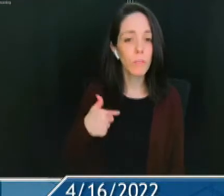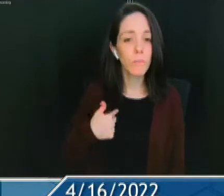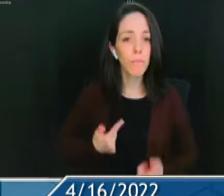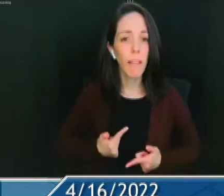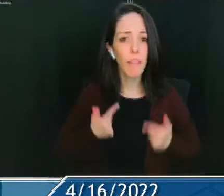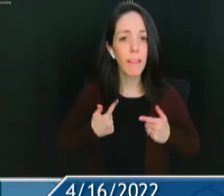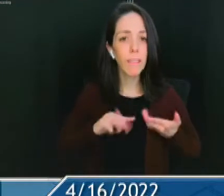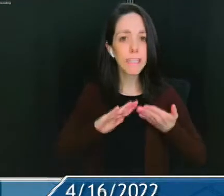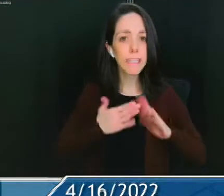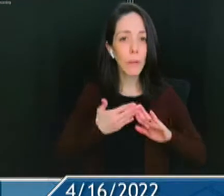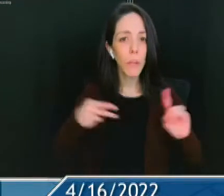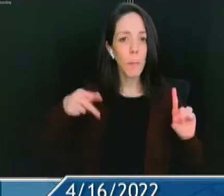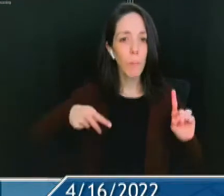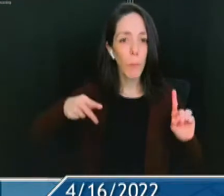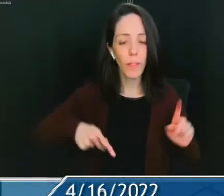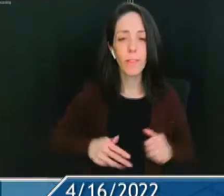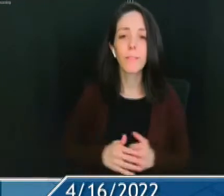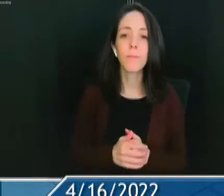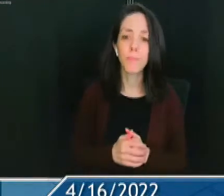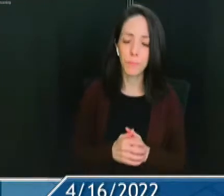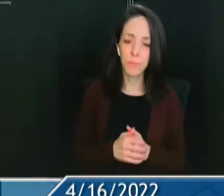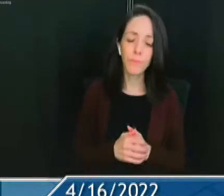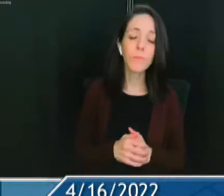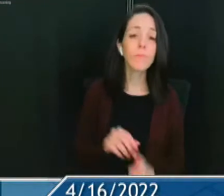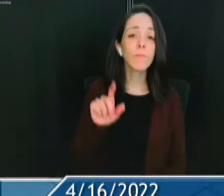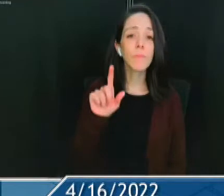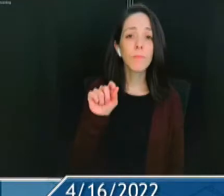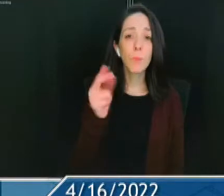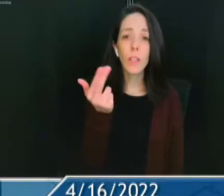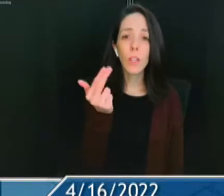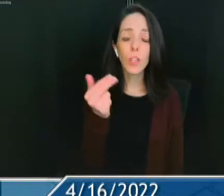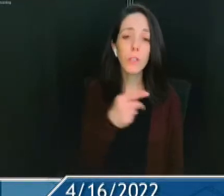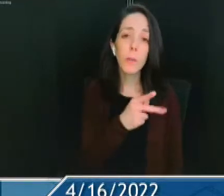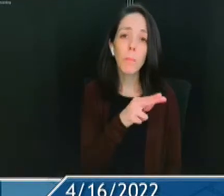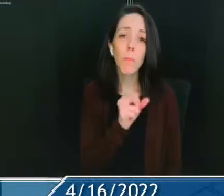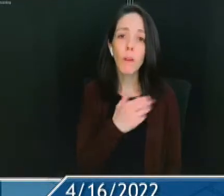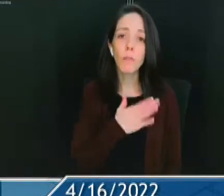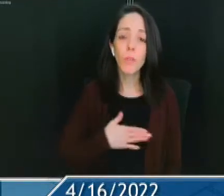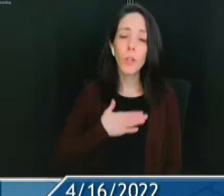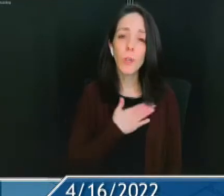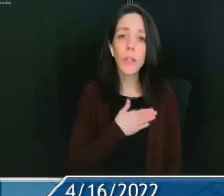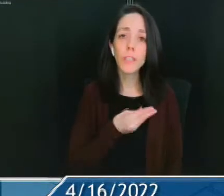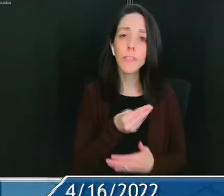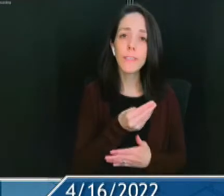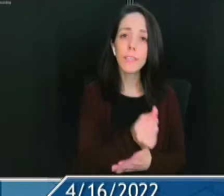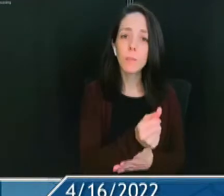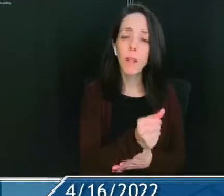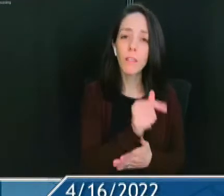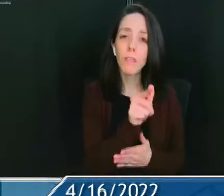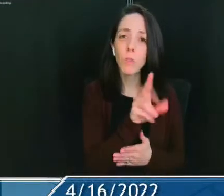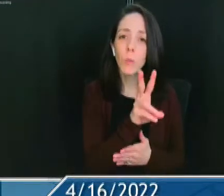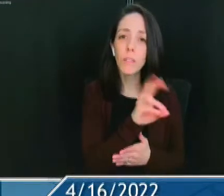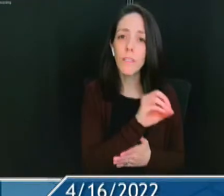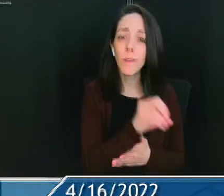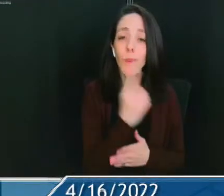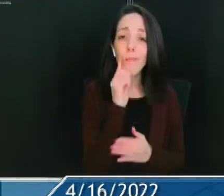downtown Portland. In 2013, Parks and Recreation spent 27% of its budget on